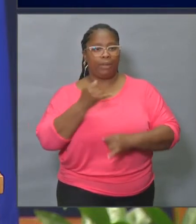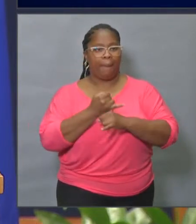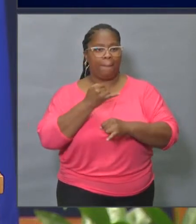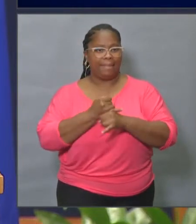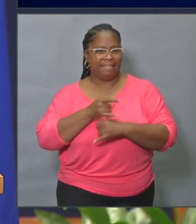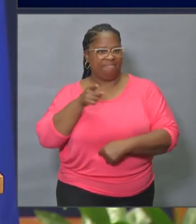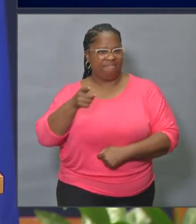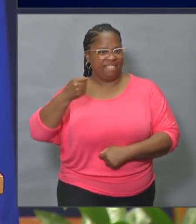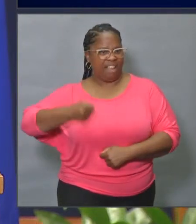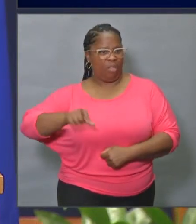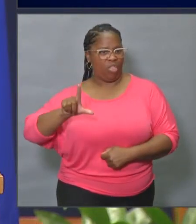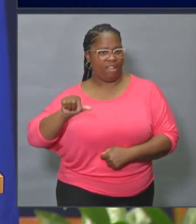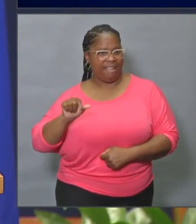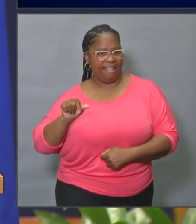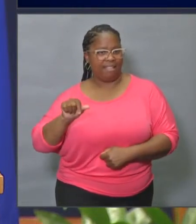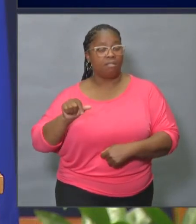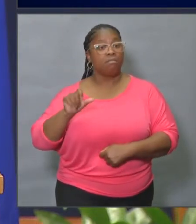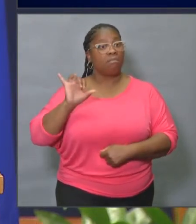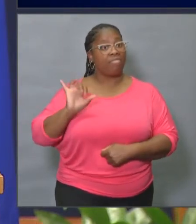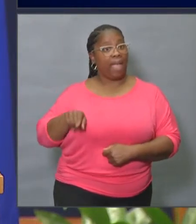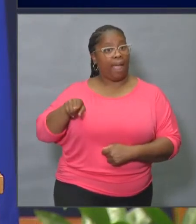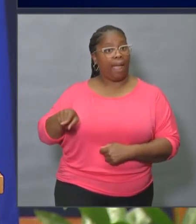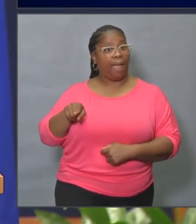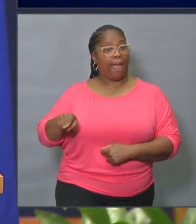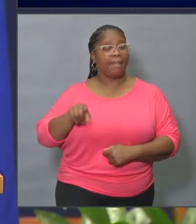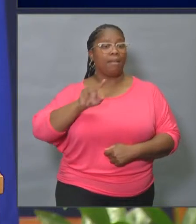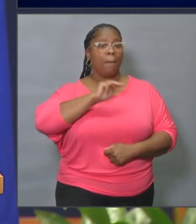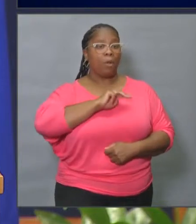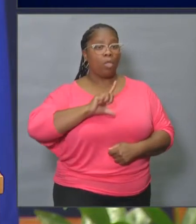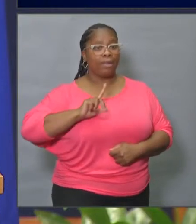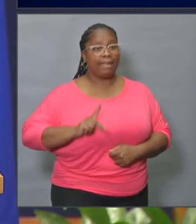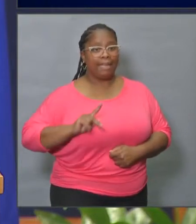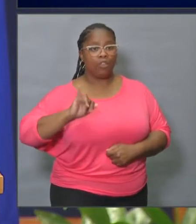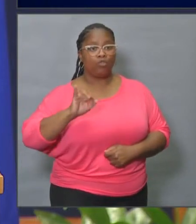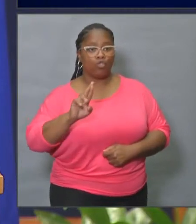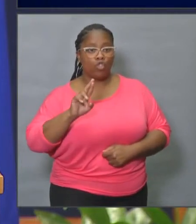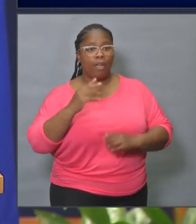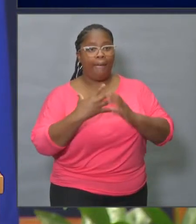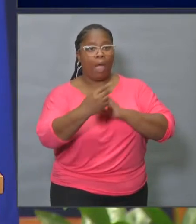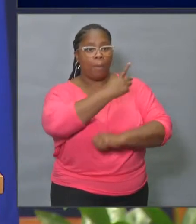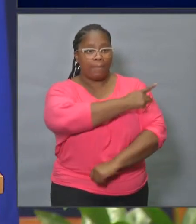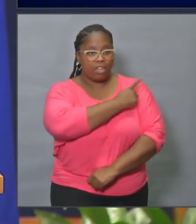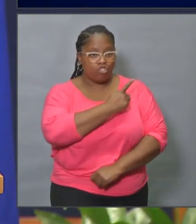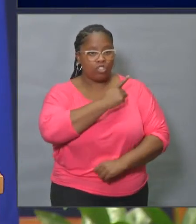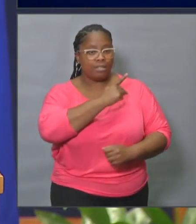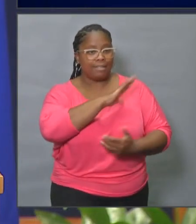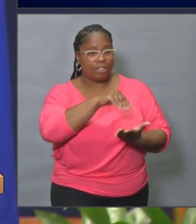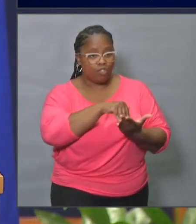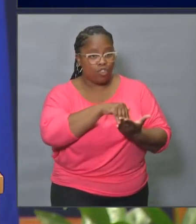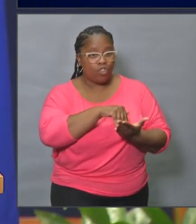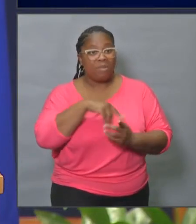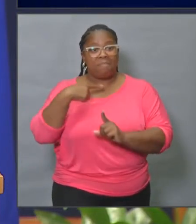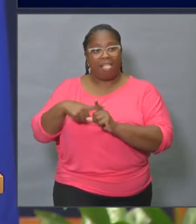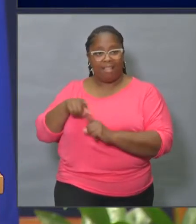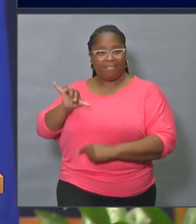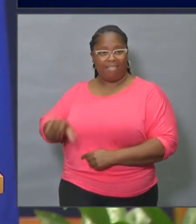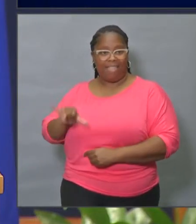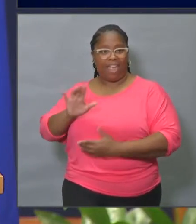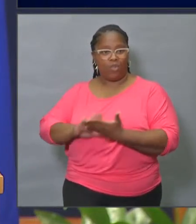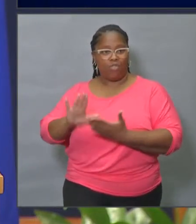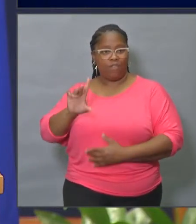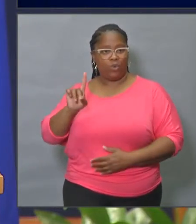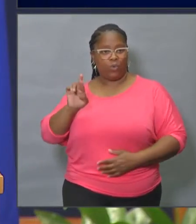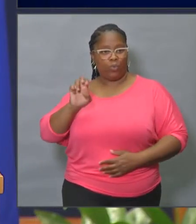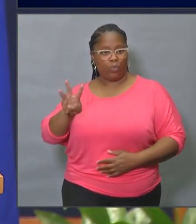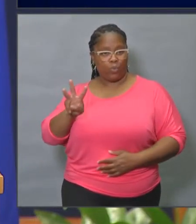as a partnership between a DHS clinic, the Martin Luther King Jr. Outpatient Center, and Charles Drew University. Test